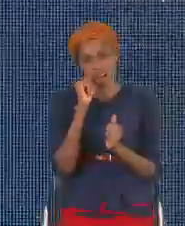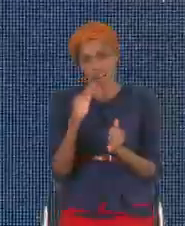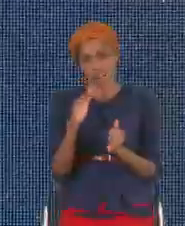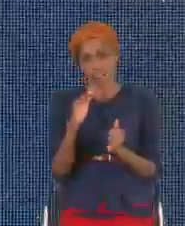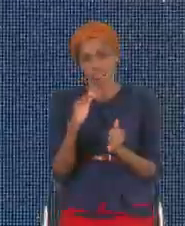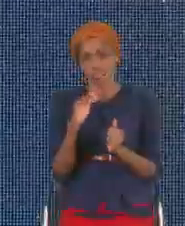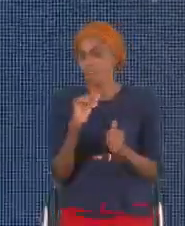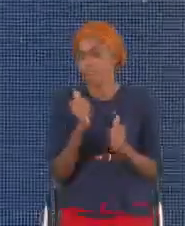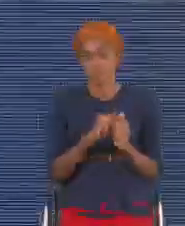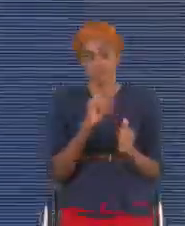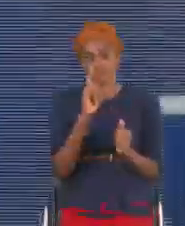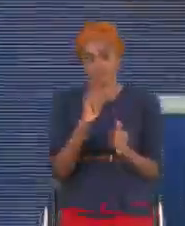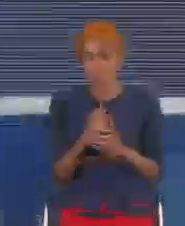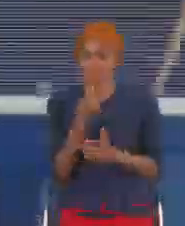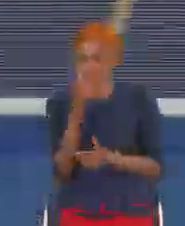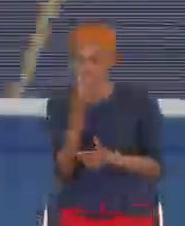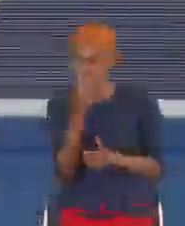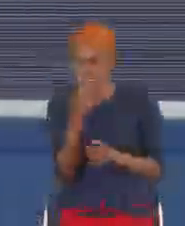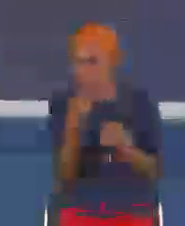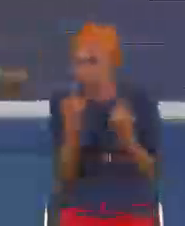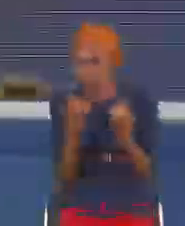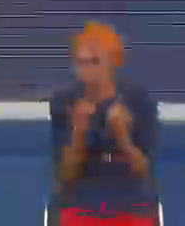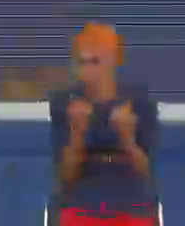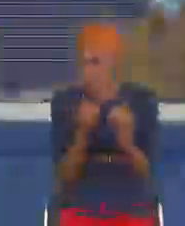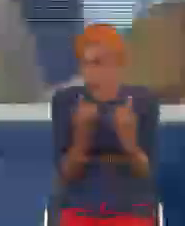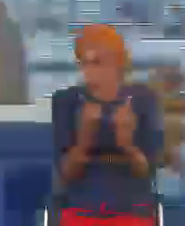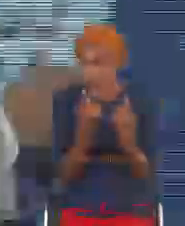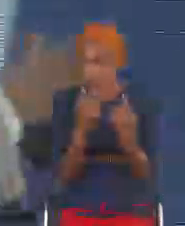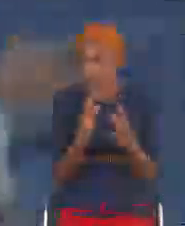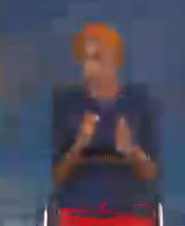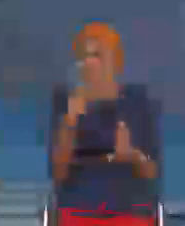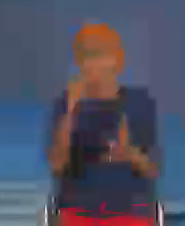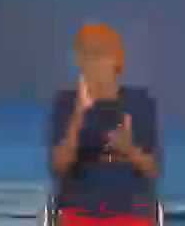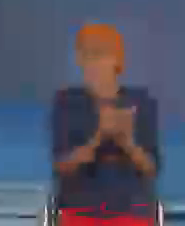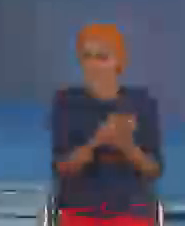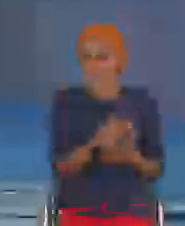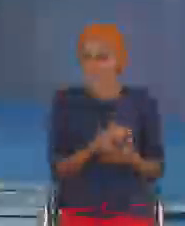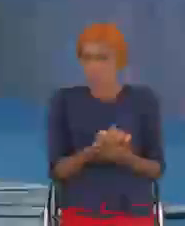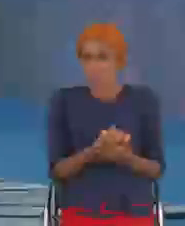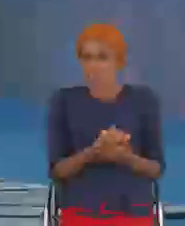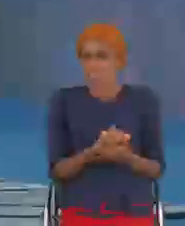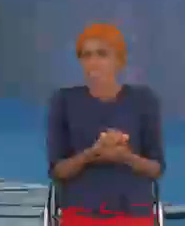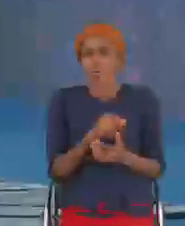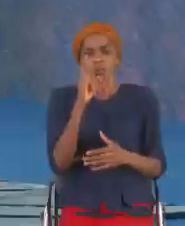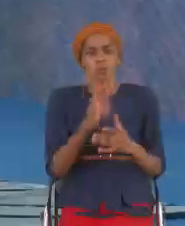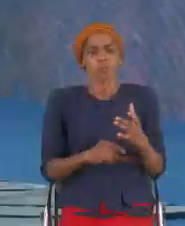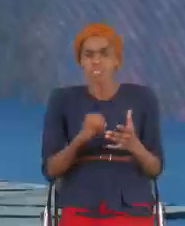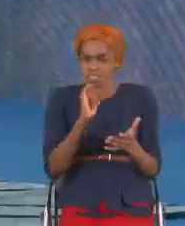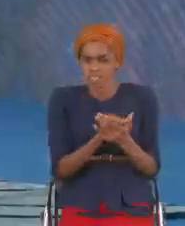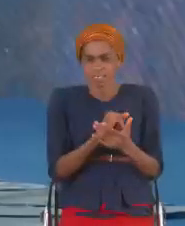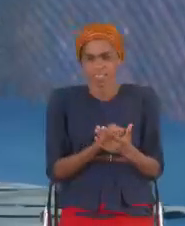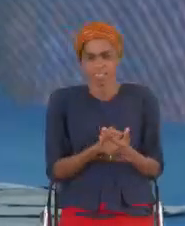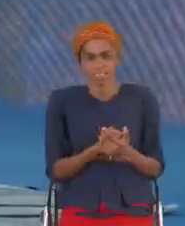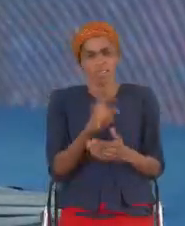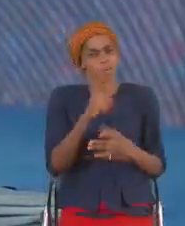everybody. The little transgressor. Who is that? What is that? What does